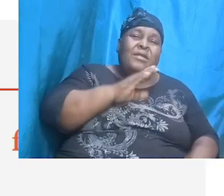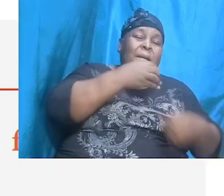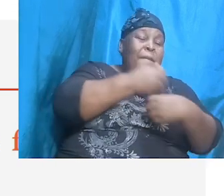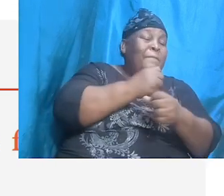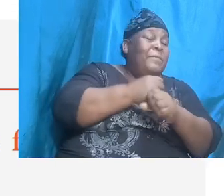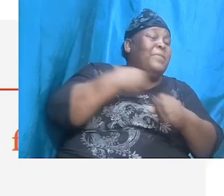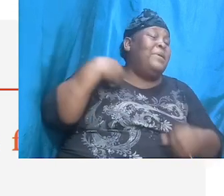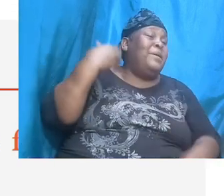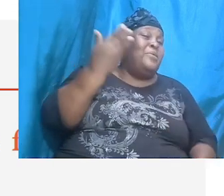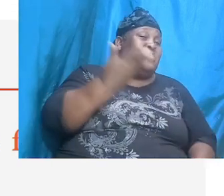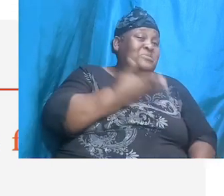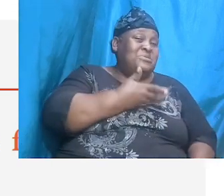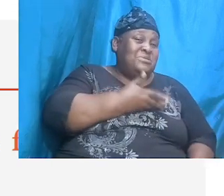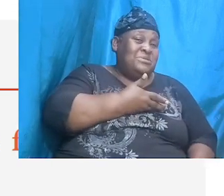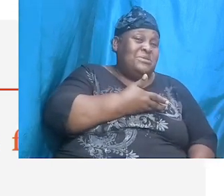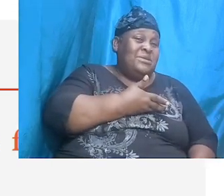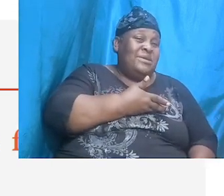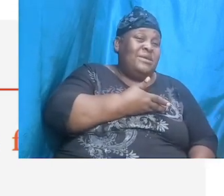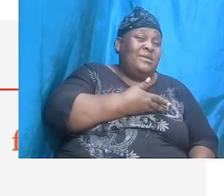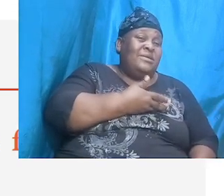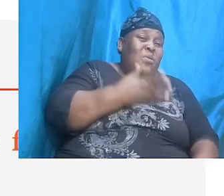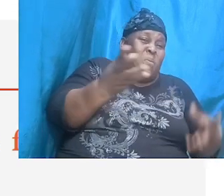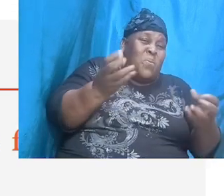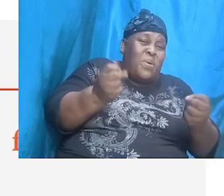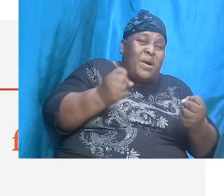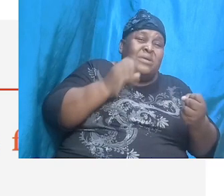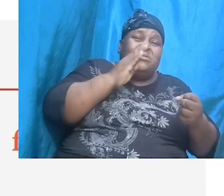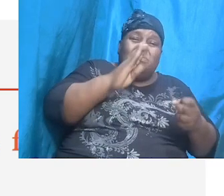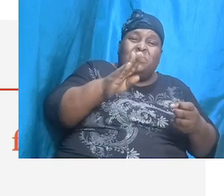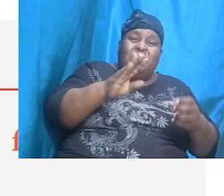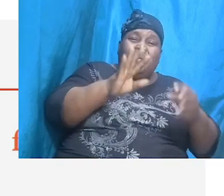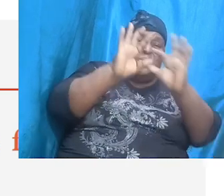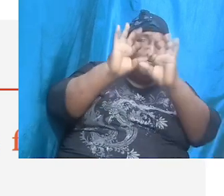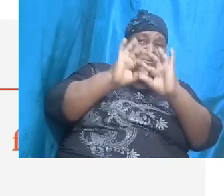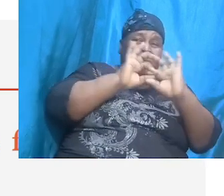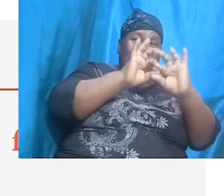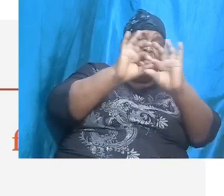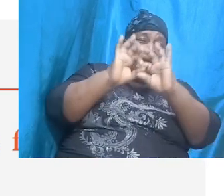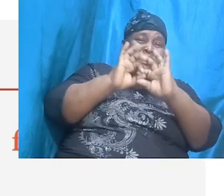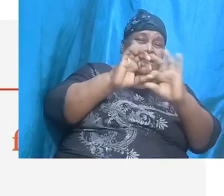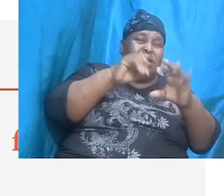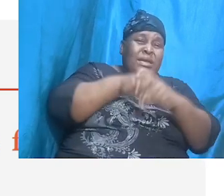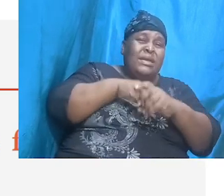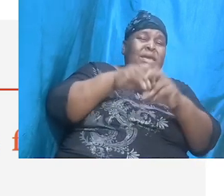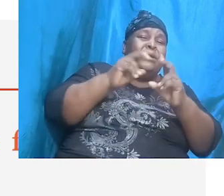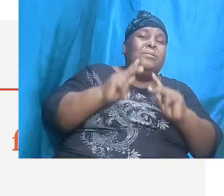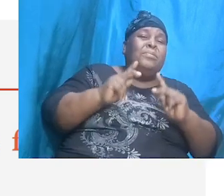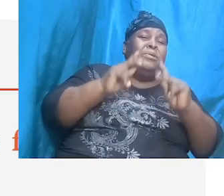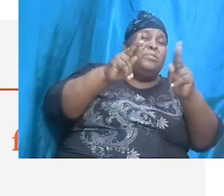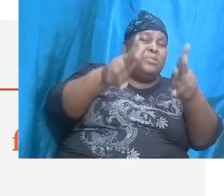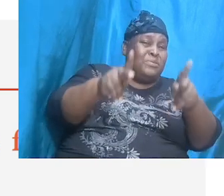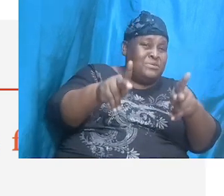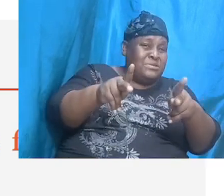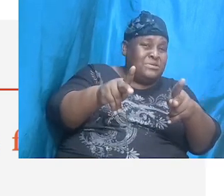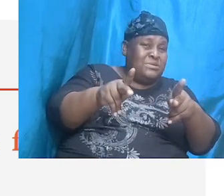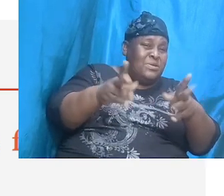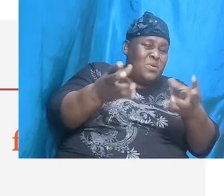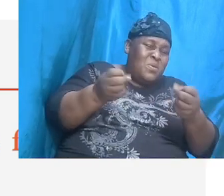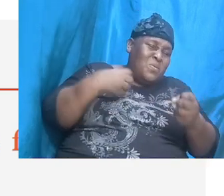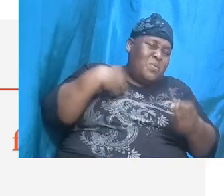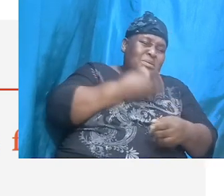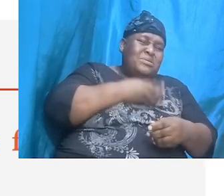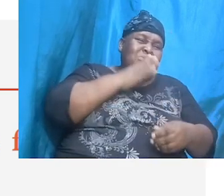us to want to be united in purpose. It wants us